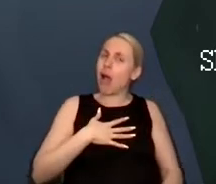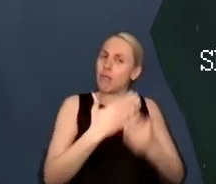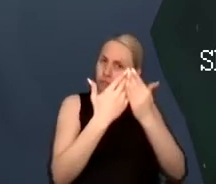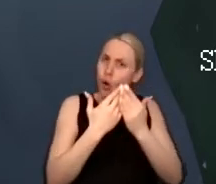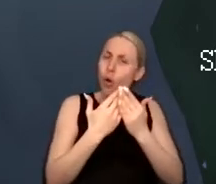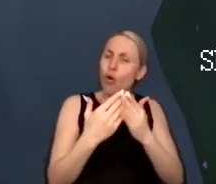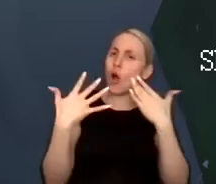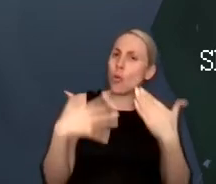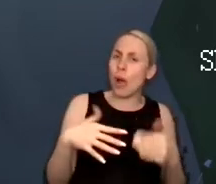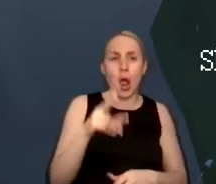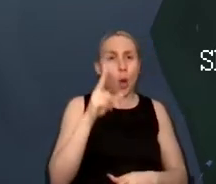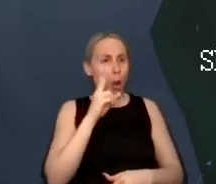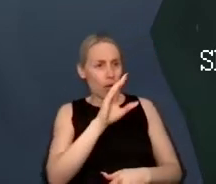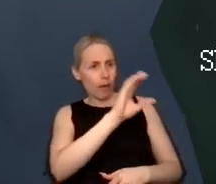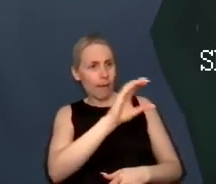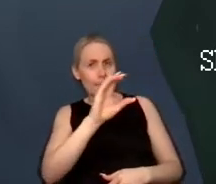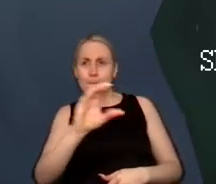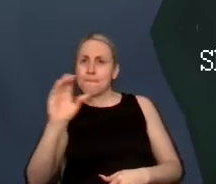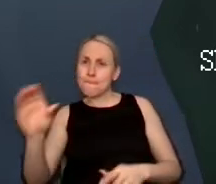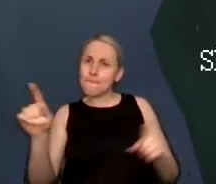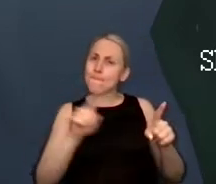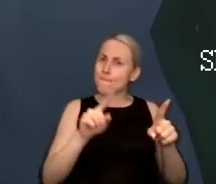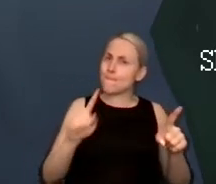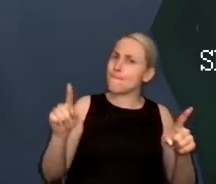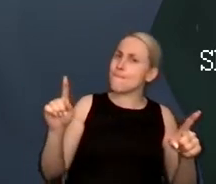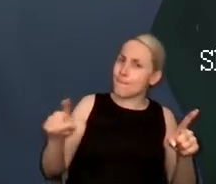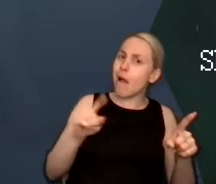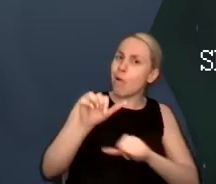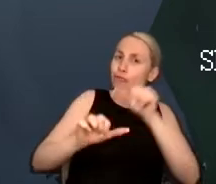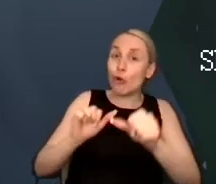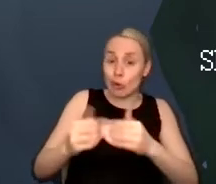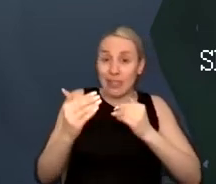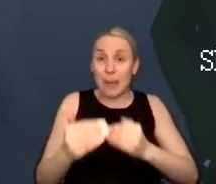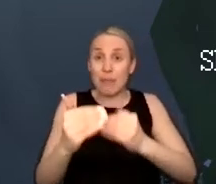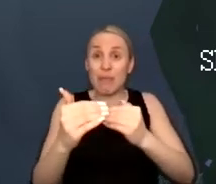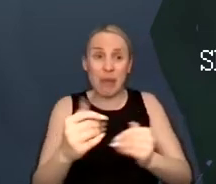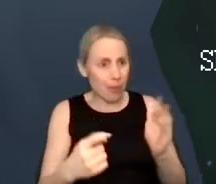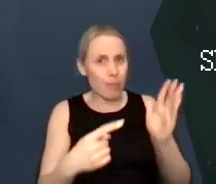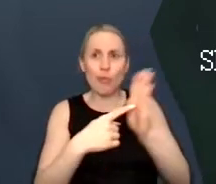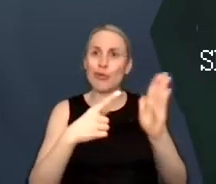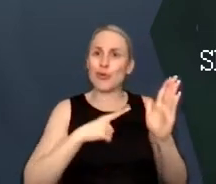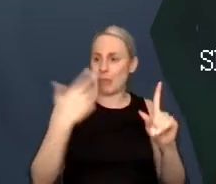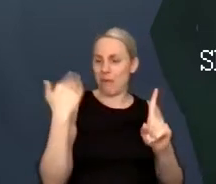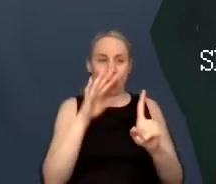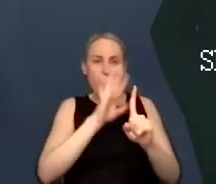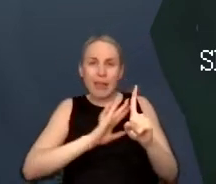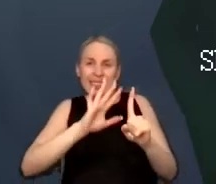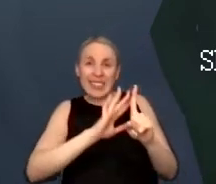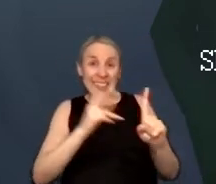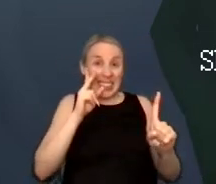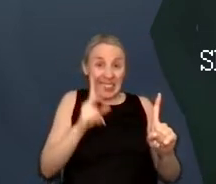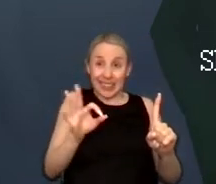project where, you normally wouldn't see it, it's behind the scenes, but it's, you know, it's equally important. It's really nice to be able to like have special places for them,